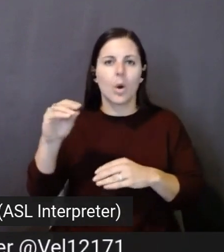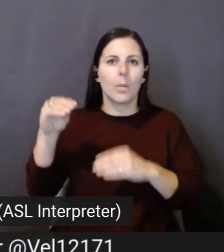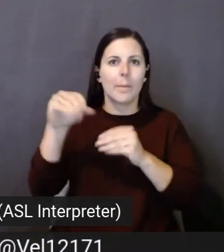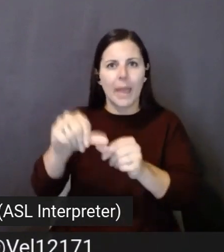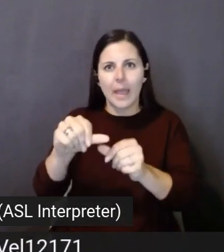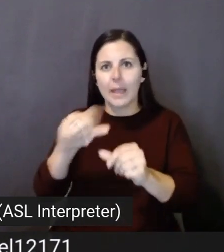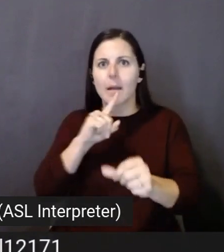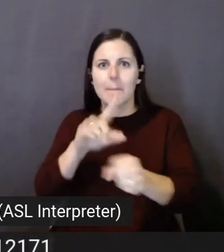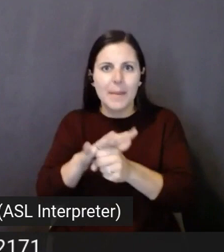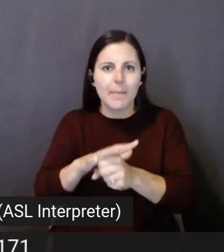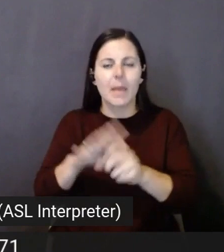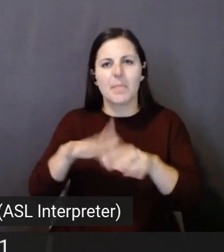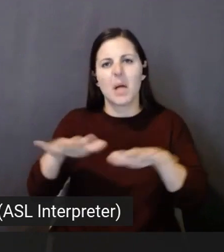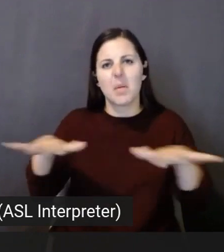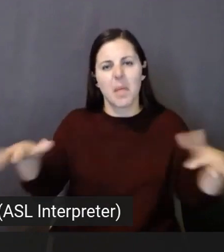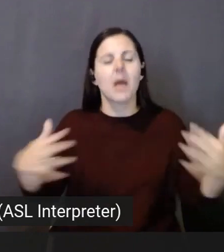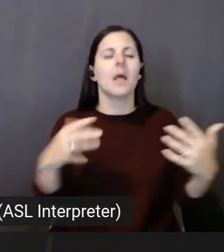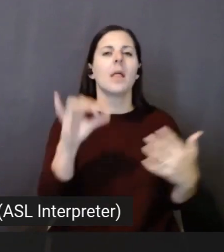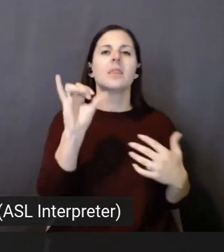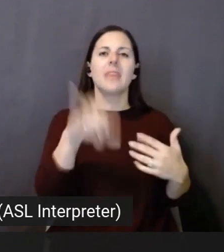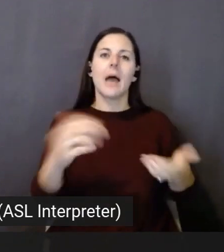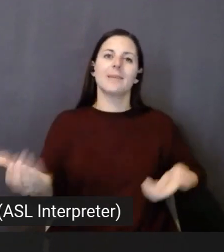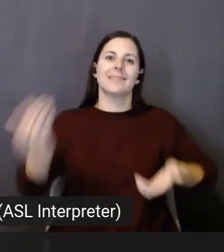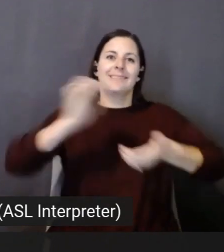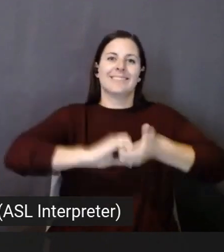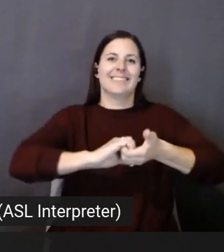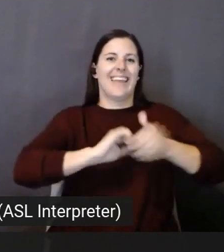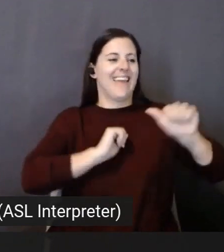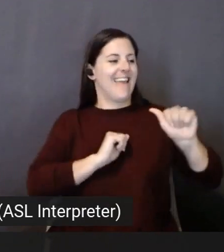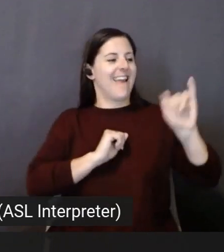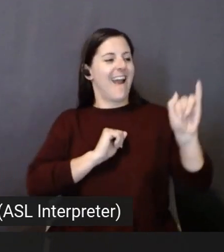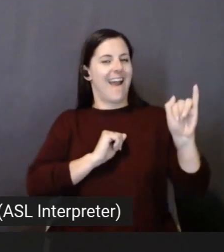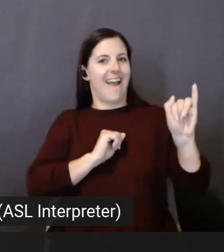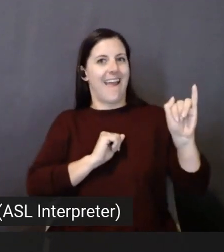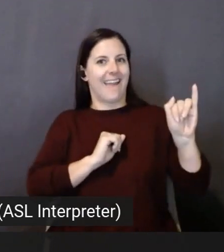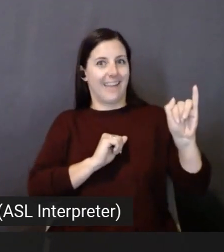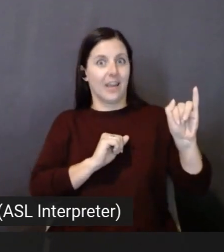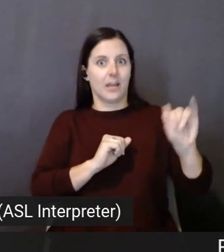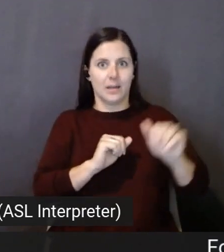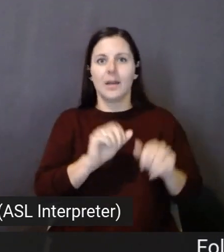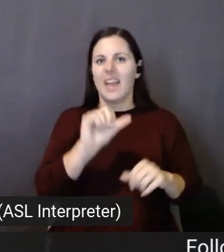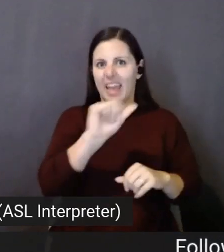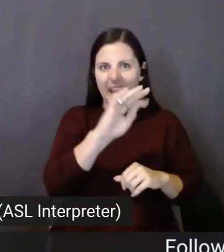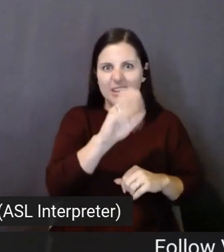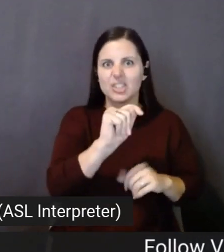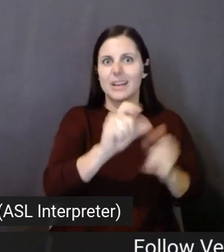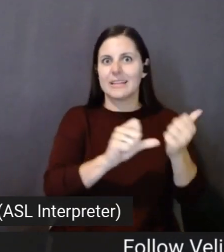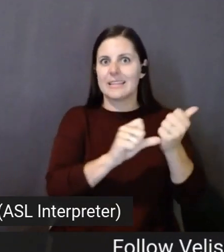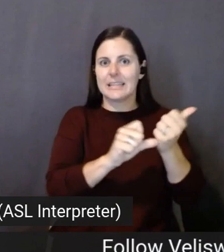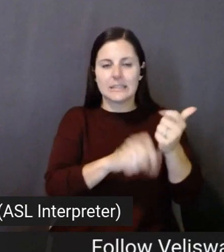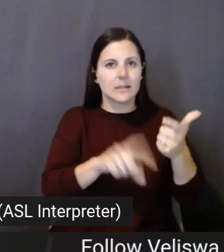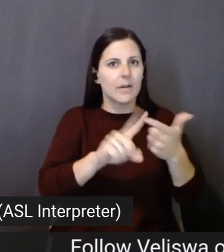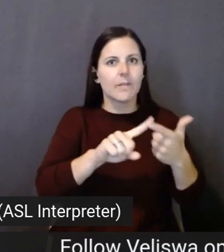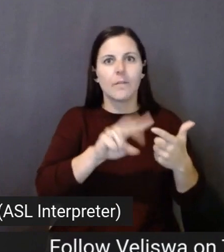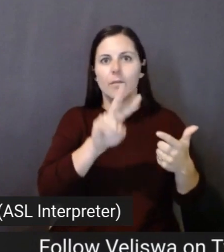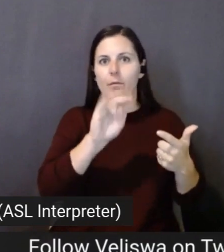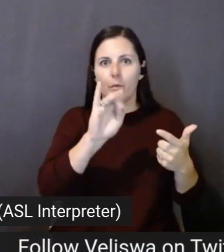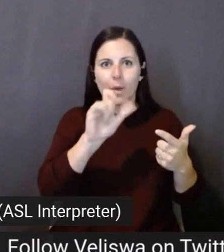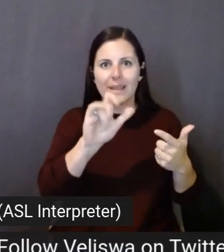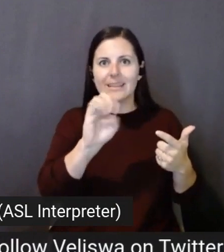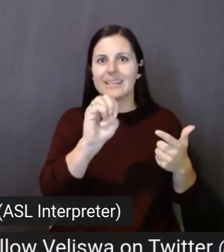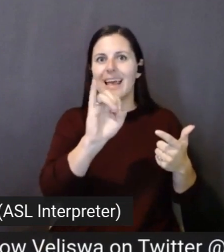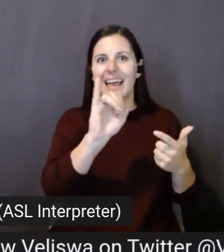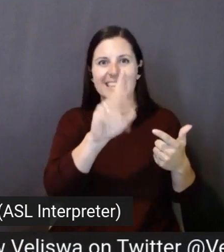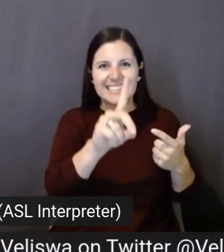bunch of these awesome AI-powered technologies like Agent Assist and Voice ID, and the service just seems to be getting better and better at such a rapid